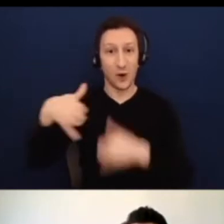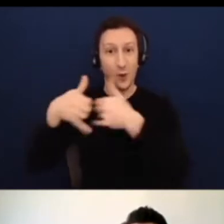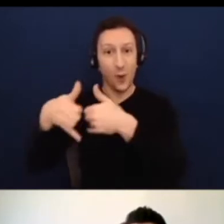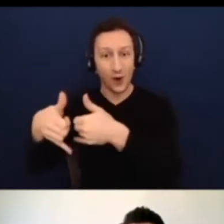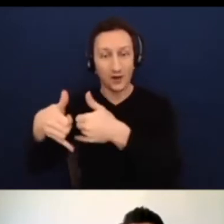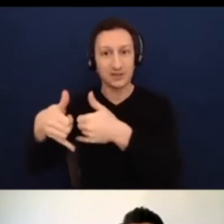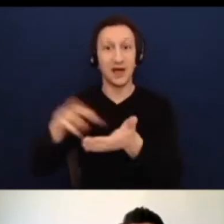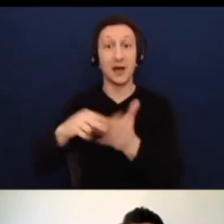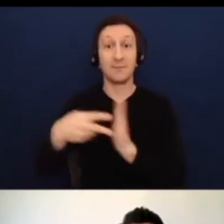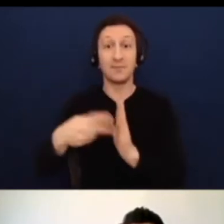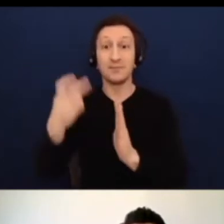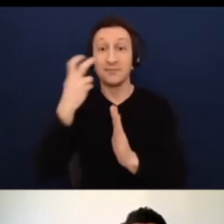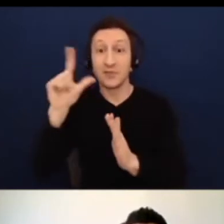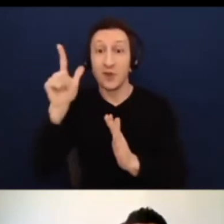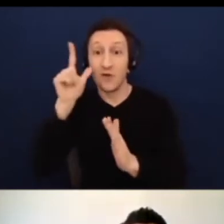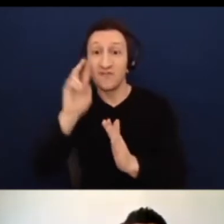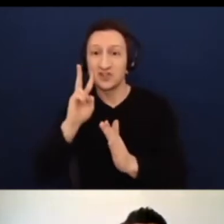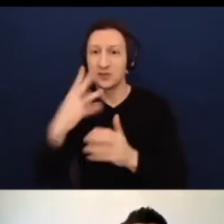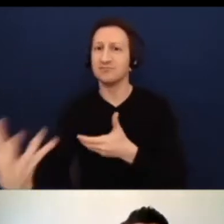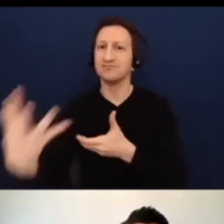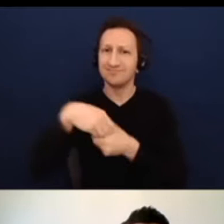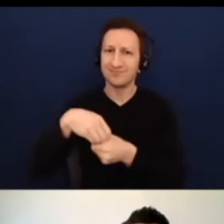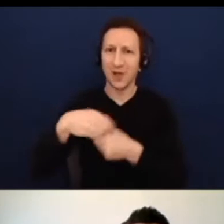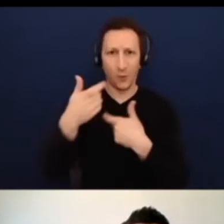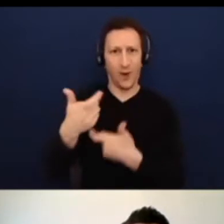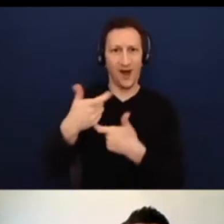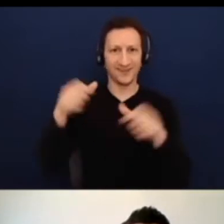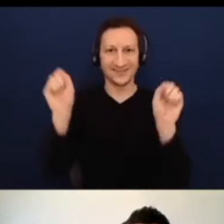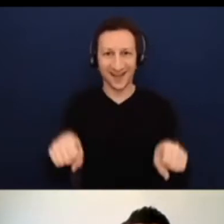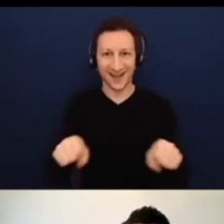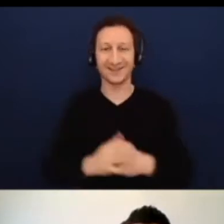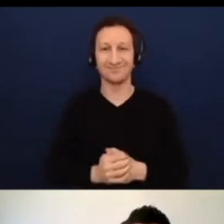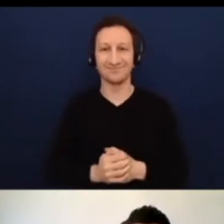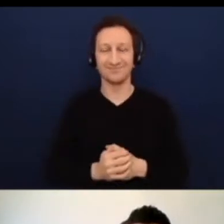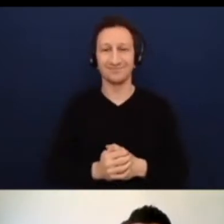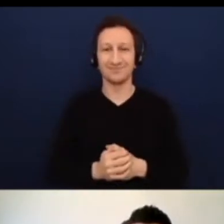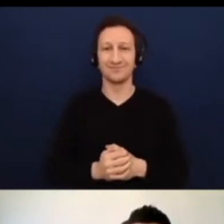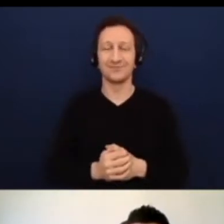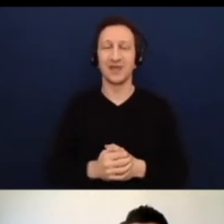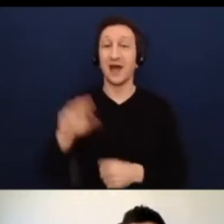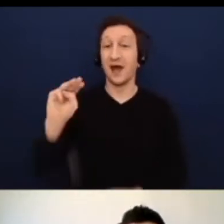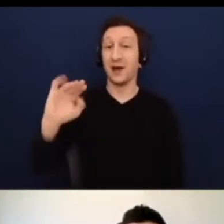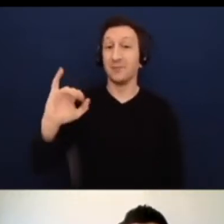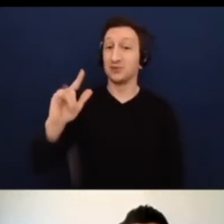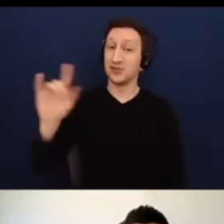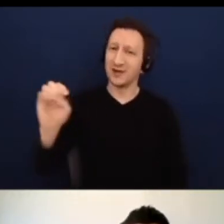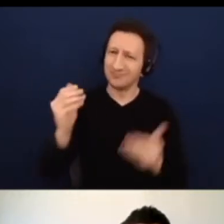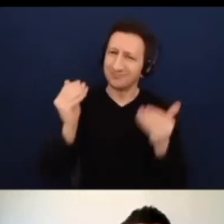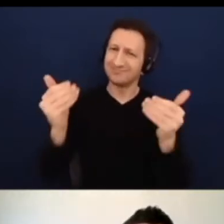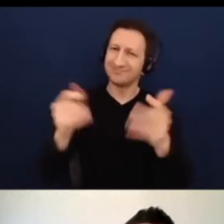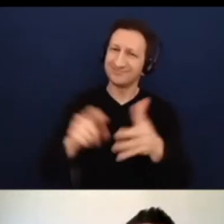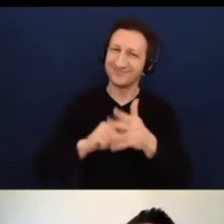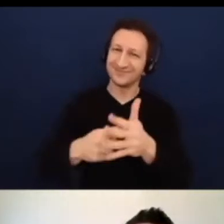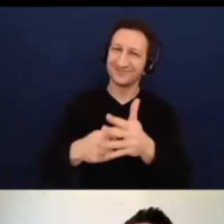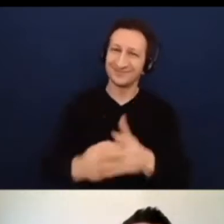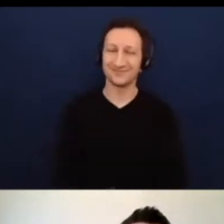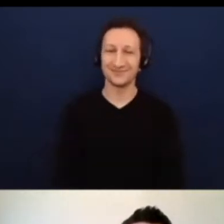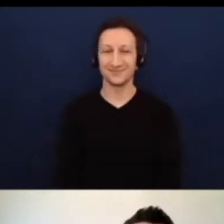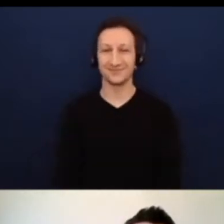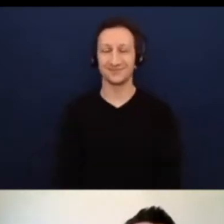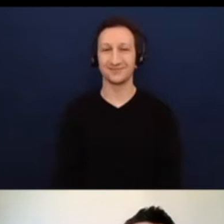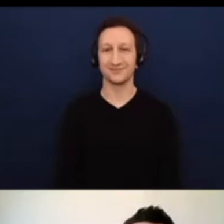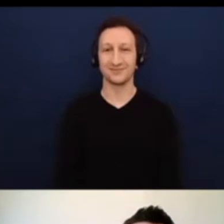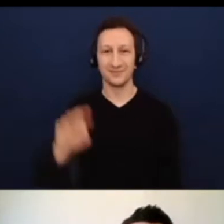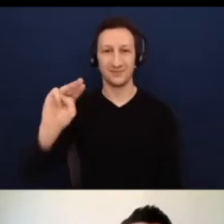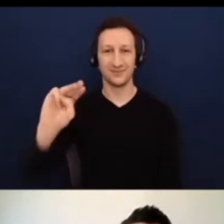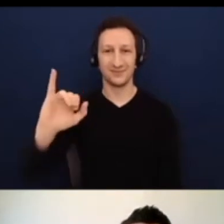upcoming endeavors will include designing media accessibility impact campaign fellowships. Michelle, the floor is yours. Thank you so much,